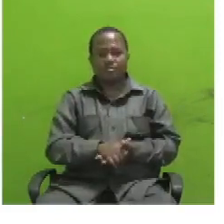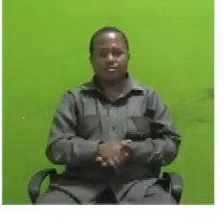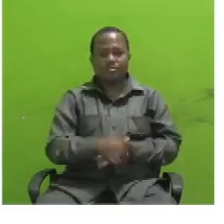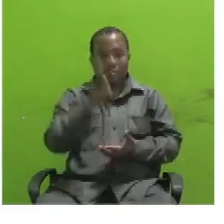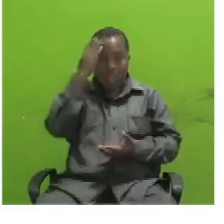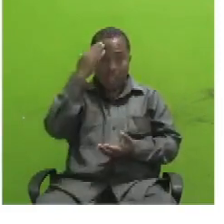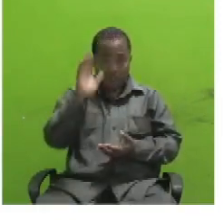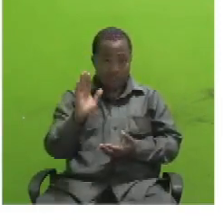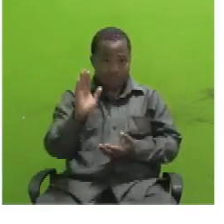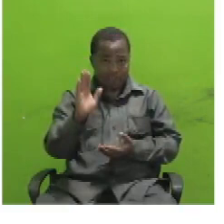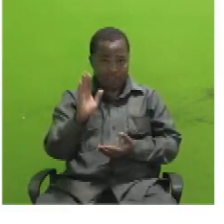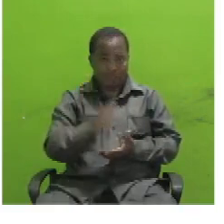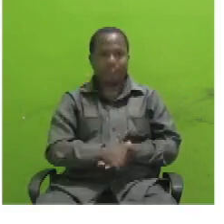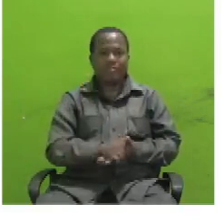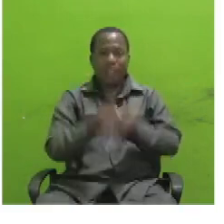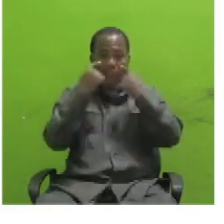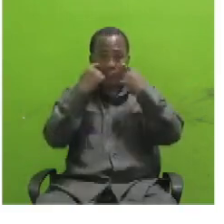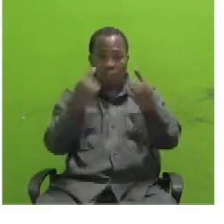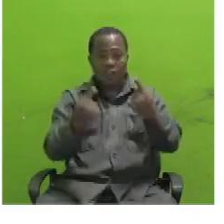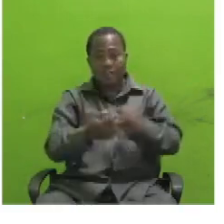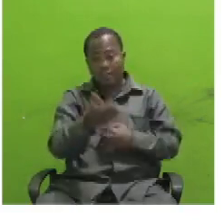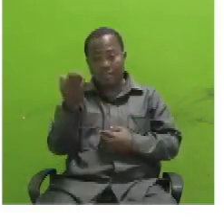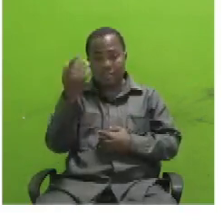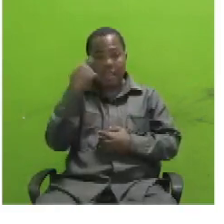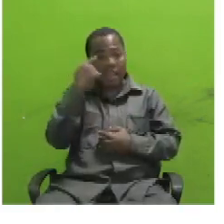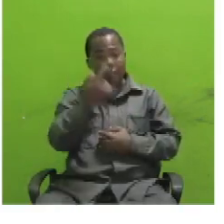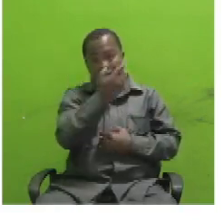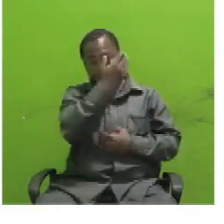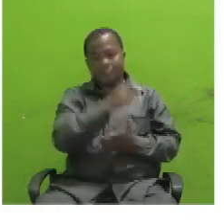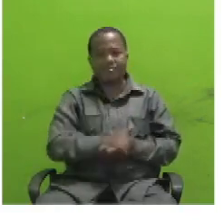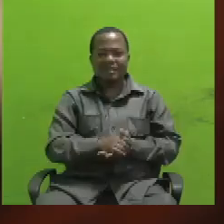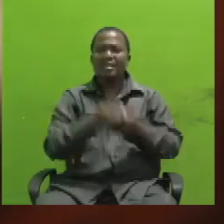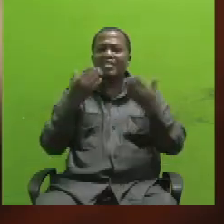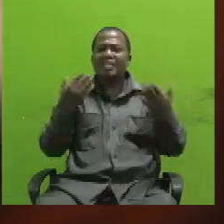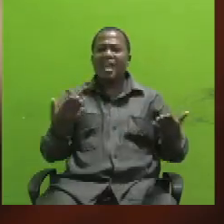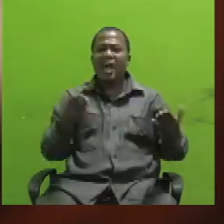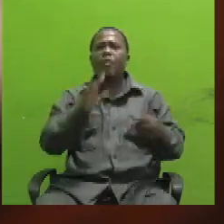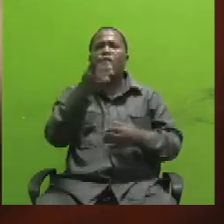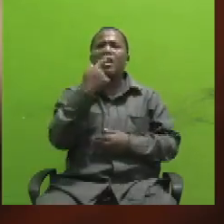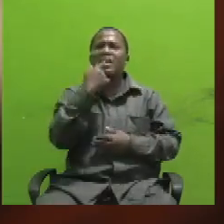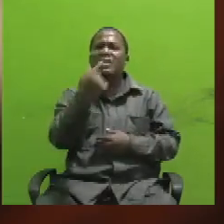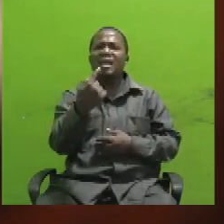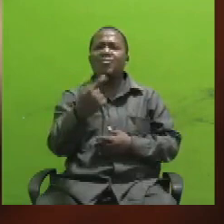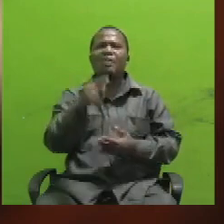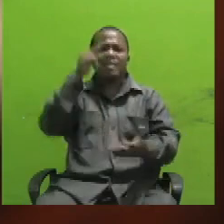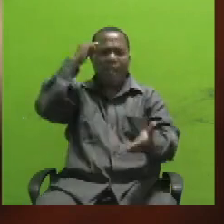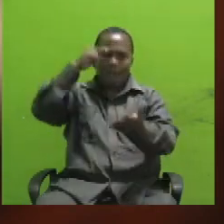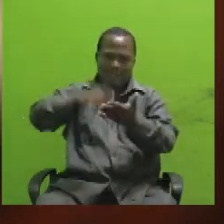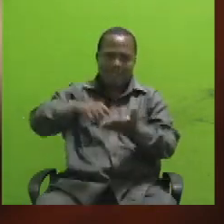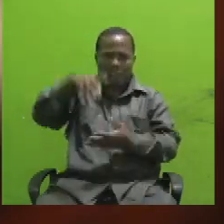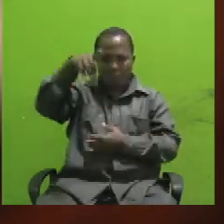Okay? Look at this. Have you seen it? Now, who can tell us the meaning